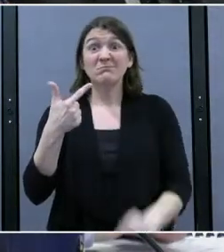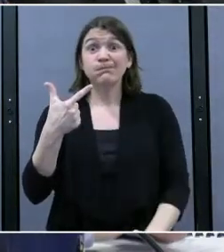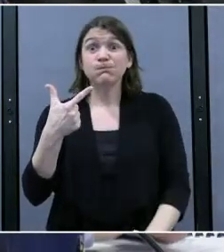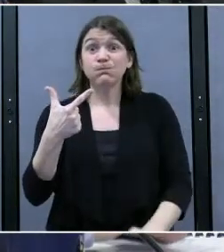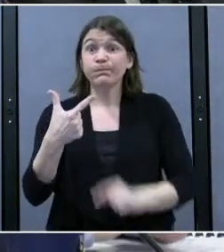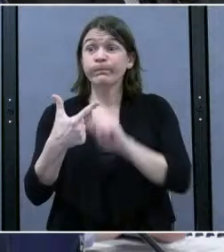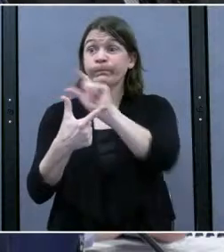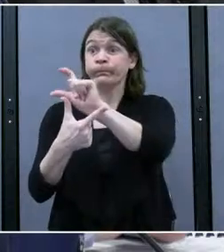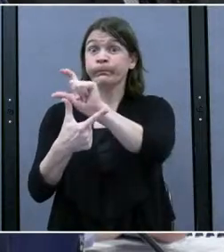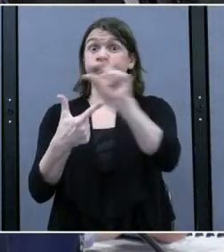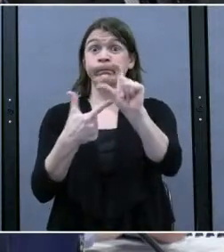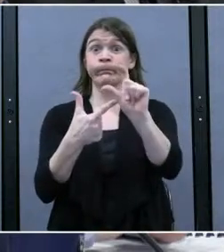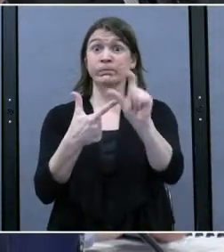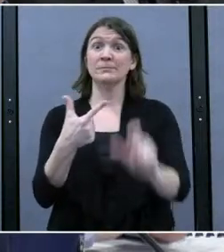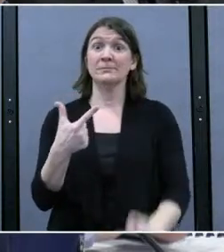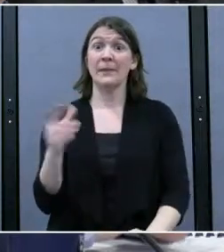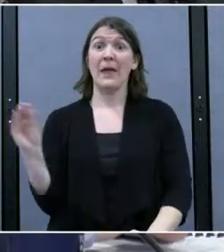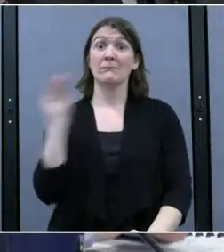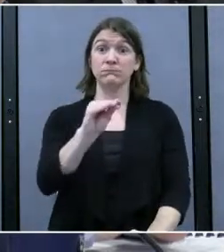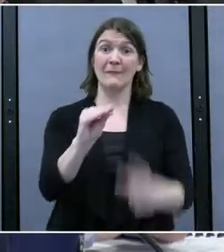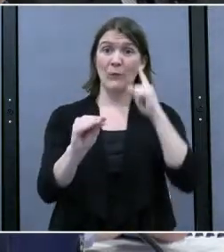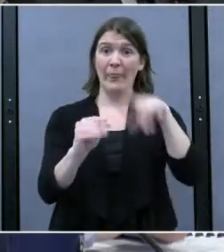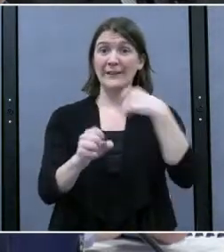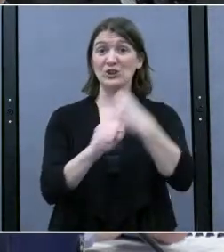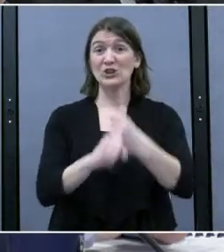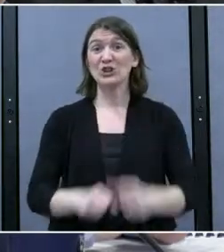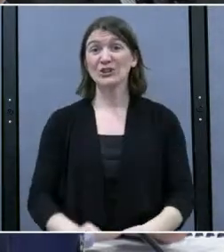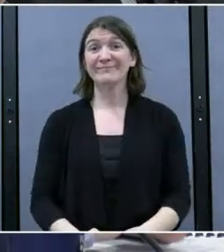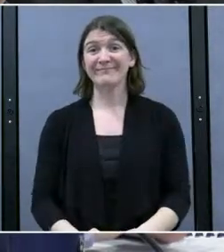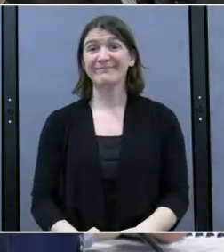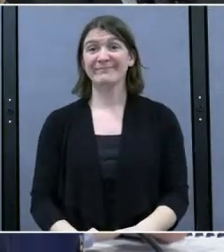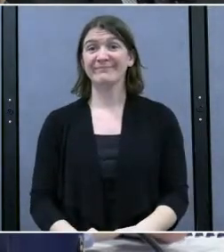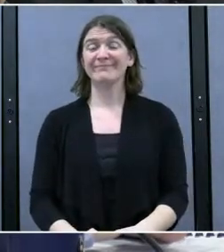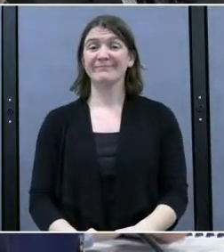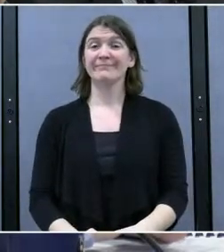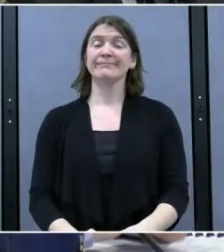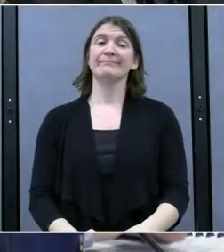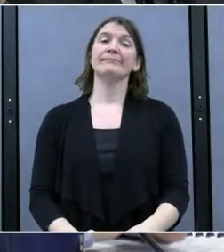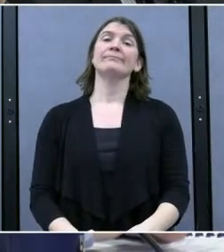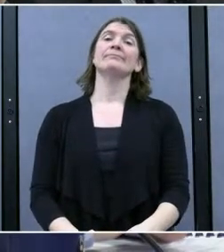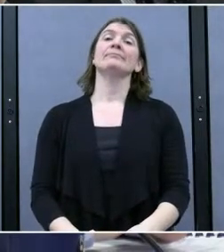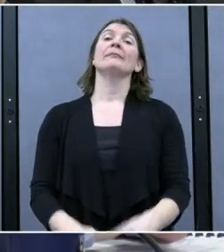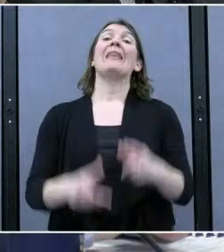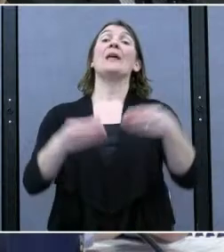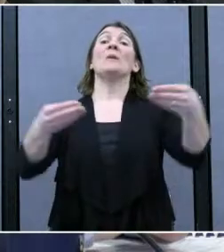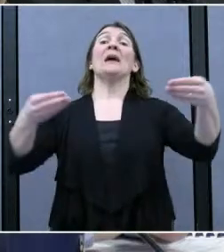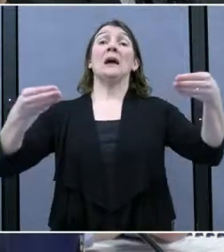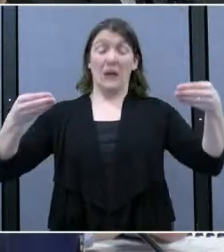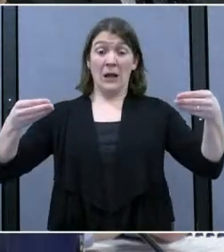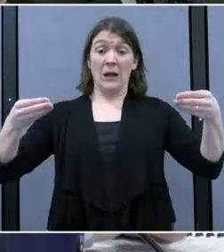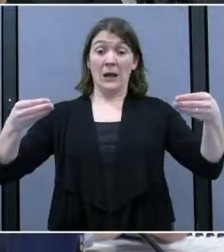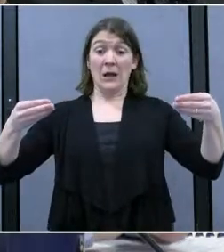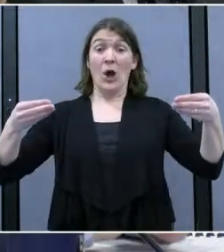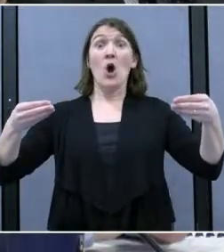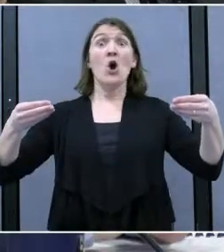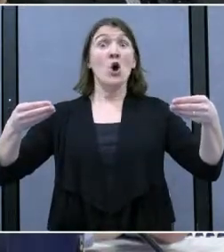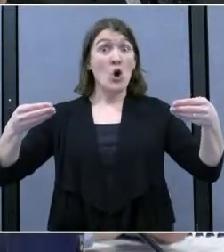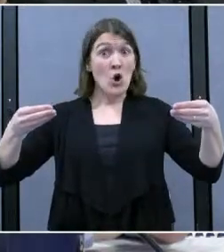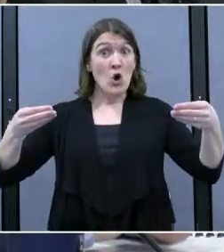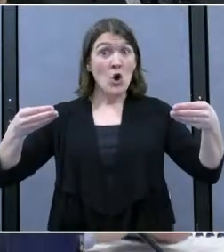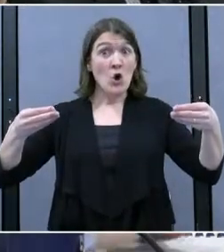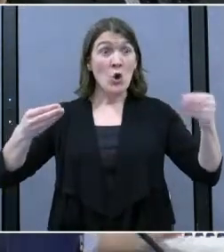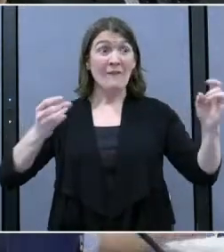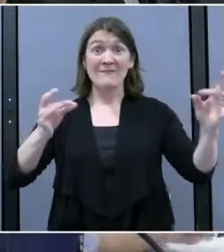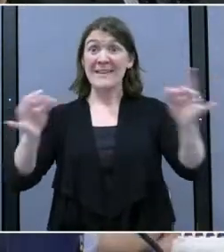big increases into this FY26 budget. When we saw the budget in its totality, when we got some feedback from the